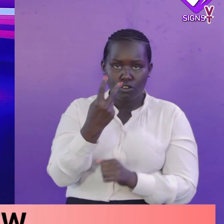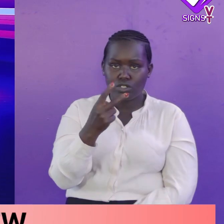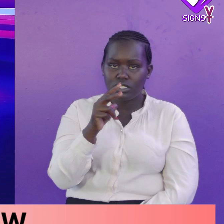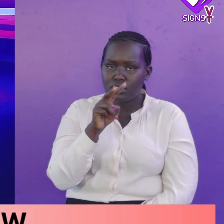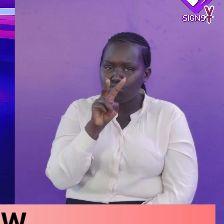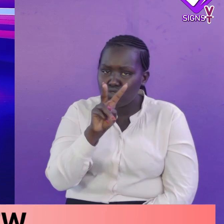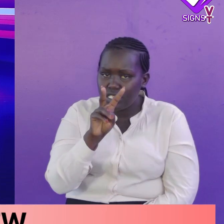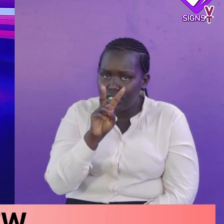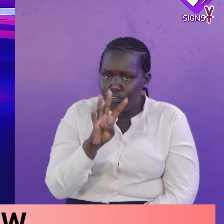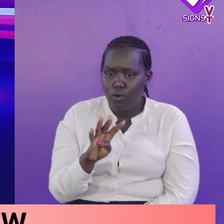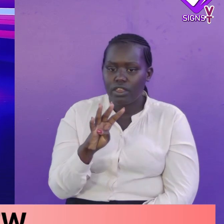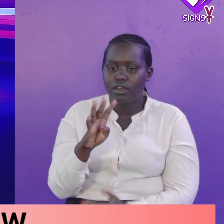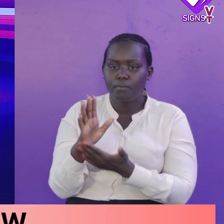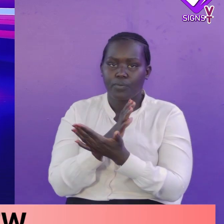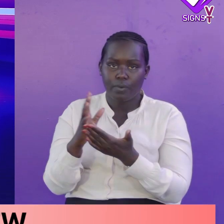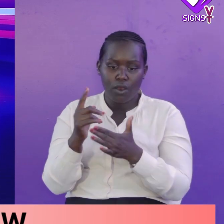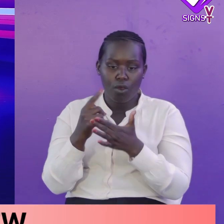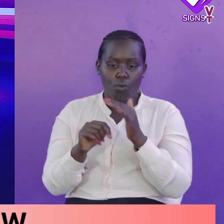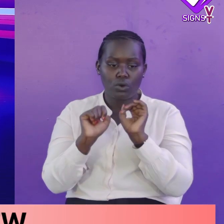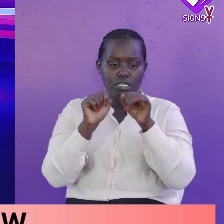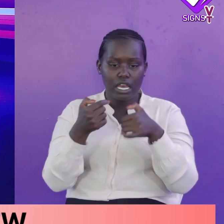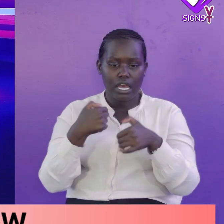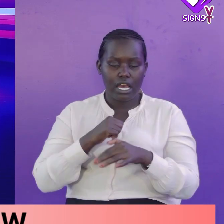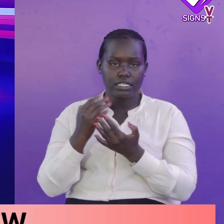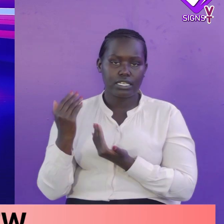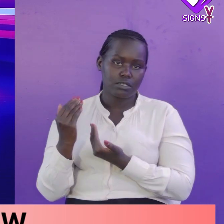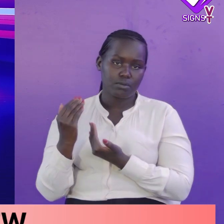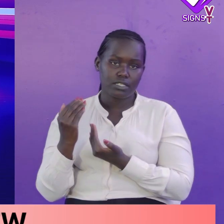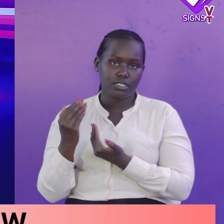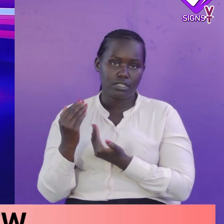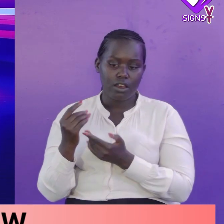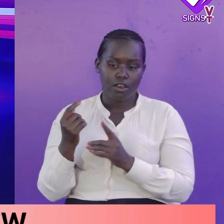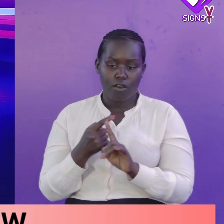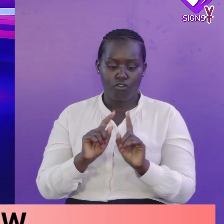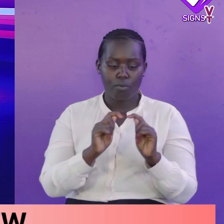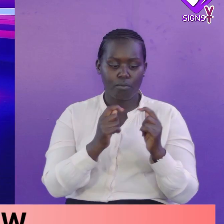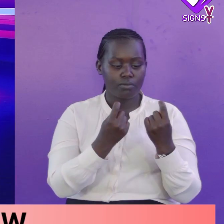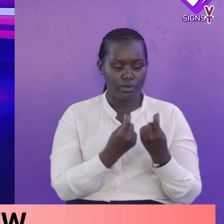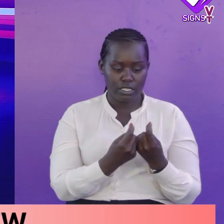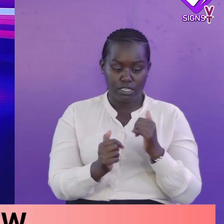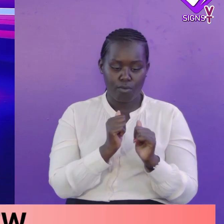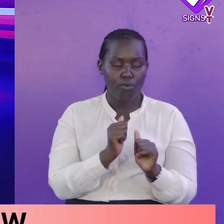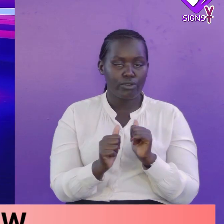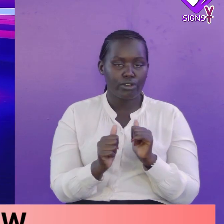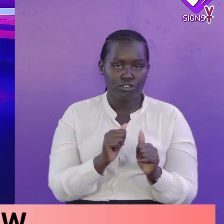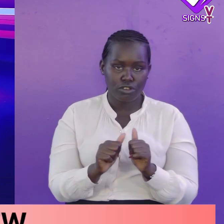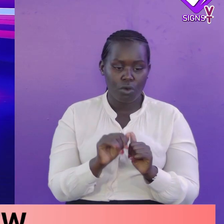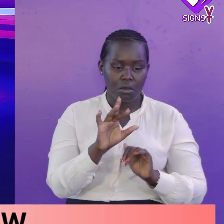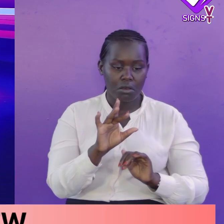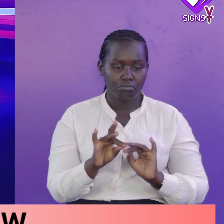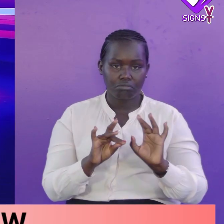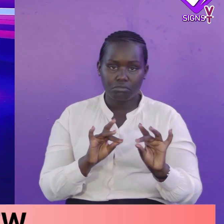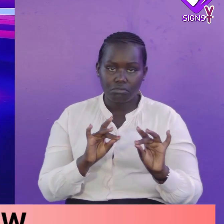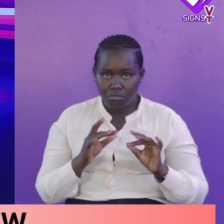edition, what should we expect from the team that was selected?